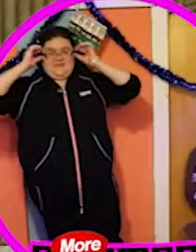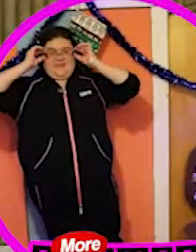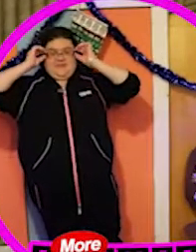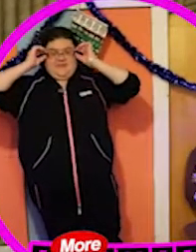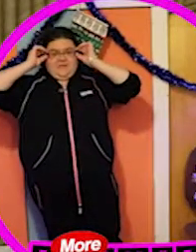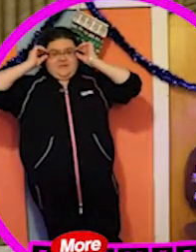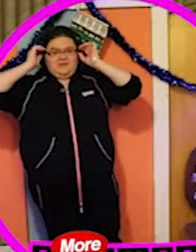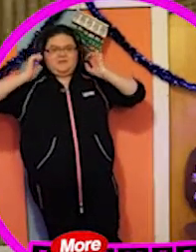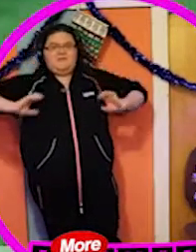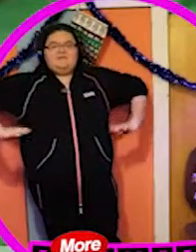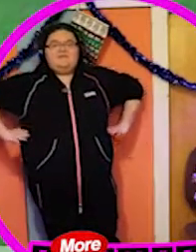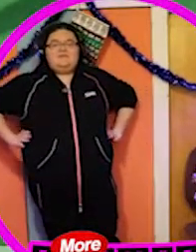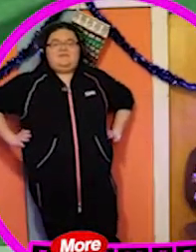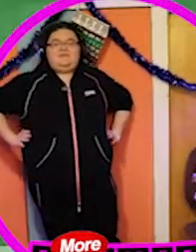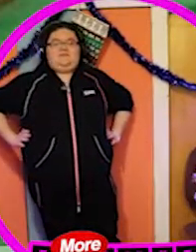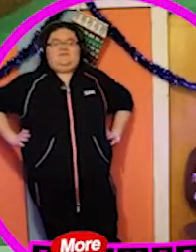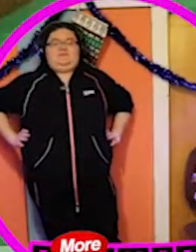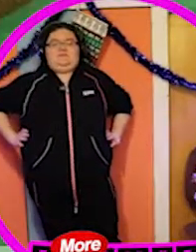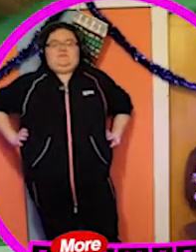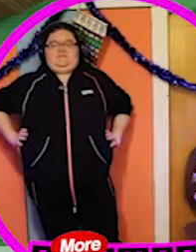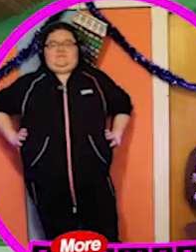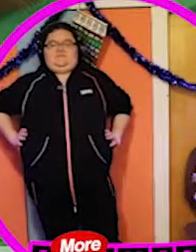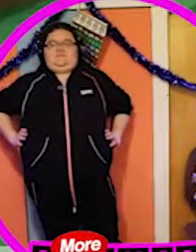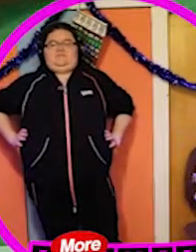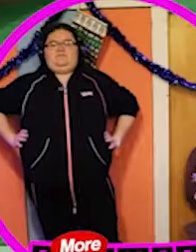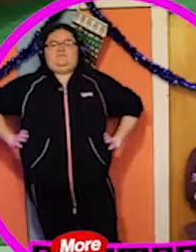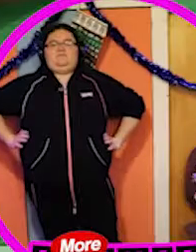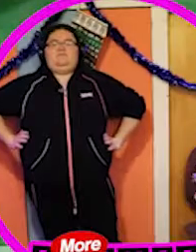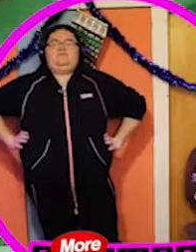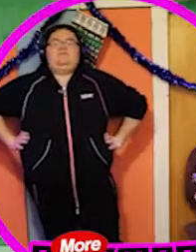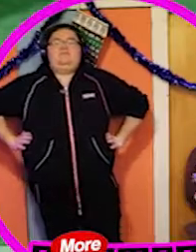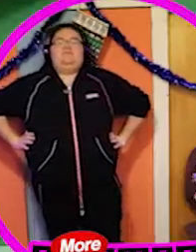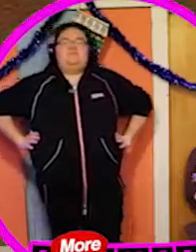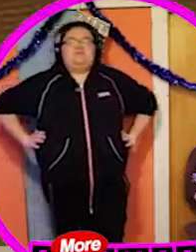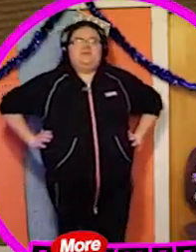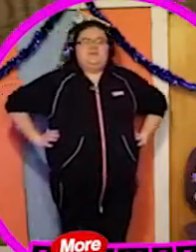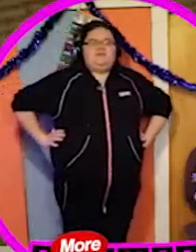Jeez. Look at a lot of us a bit.